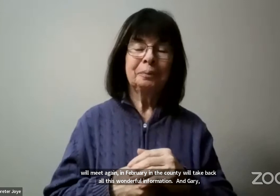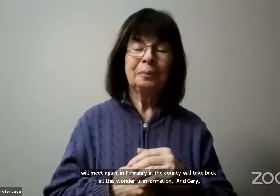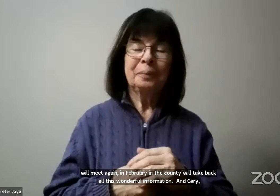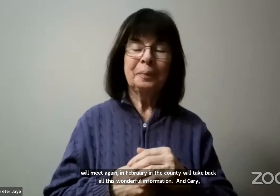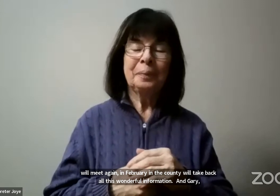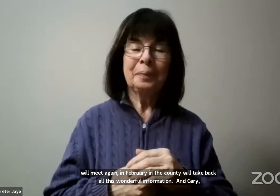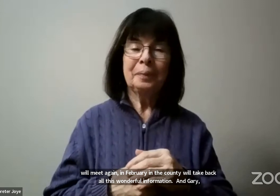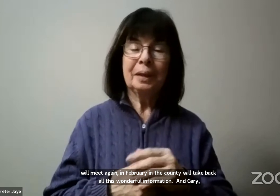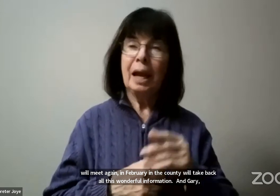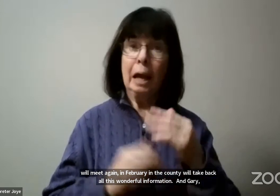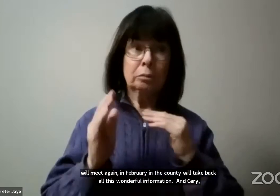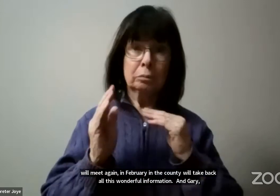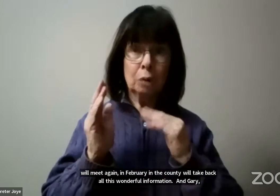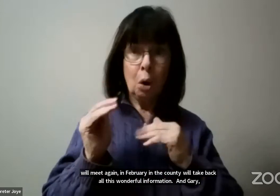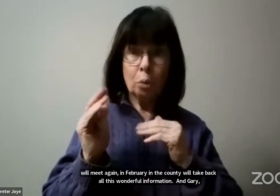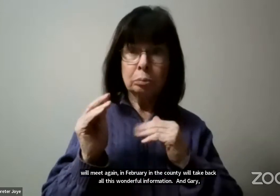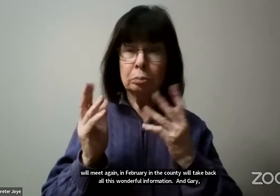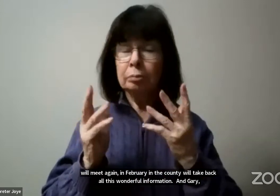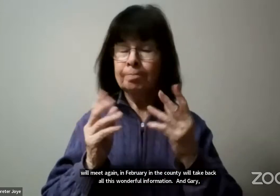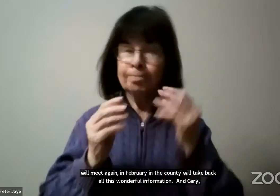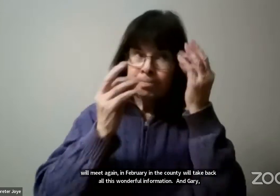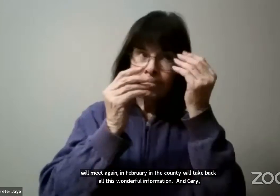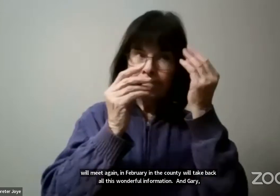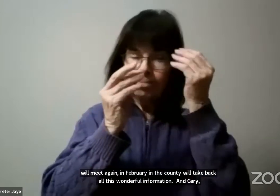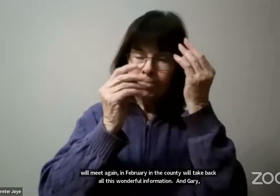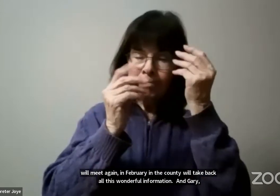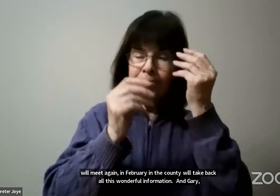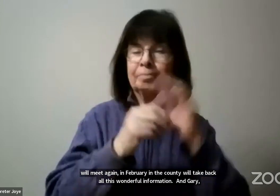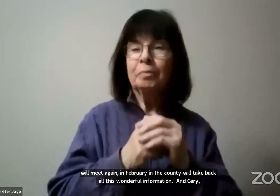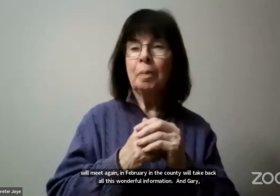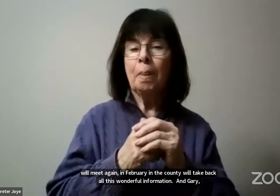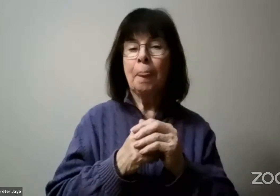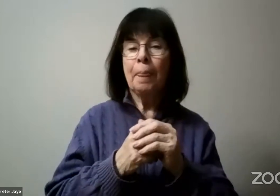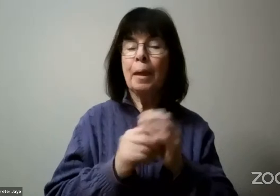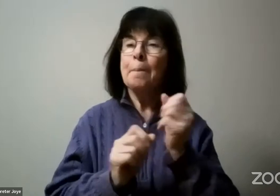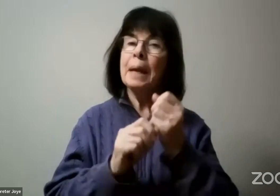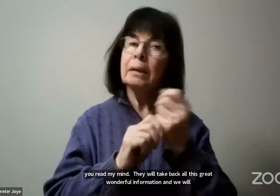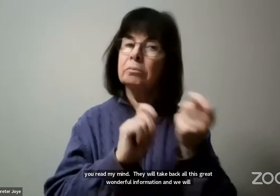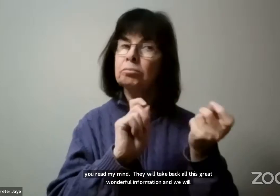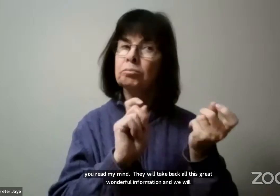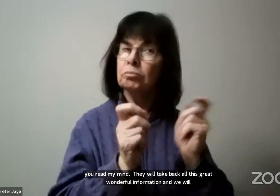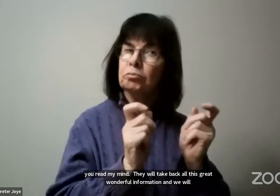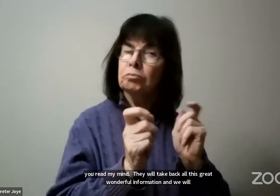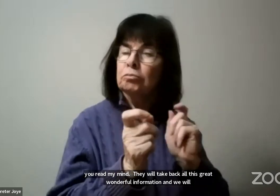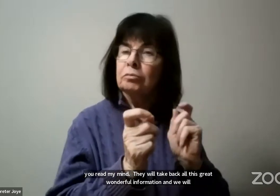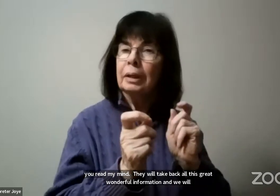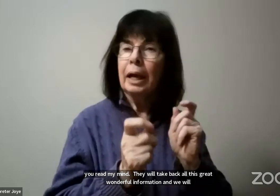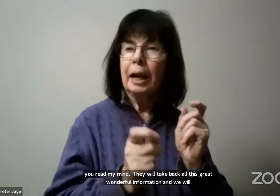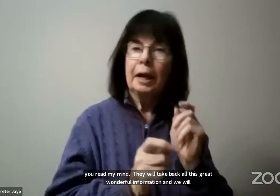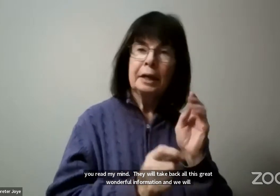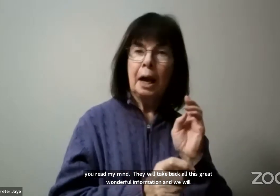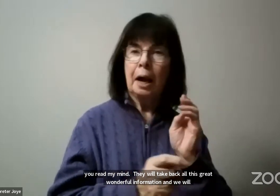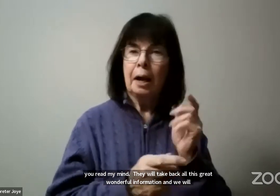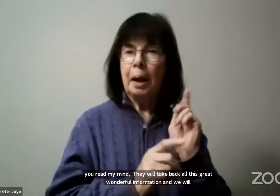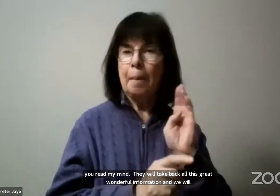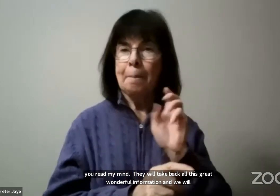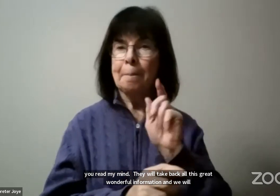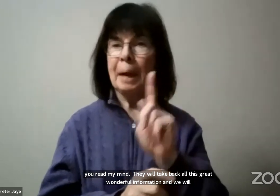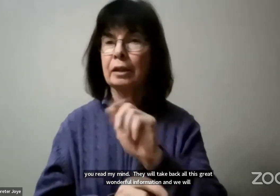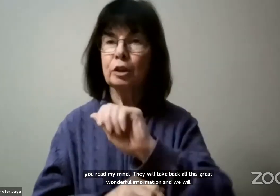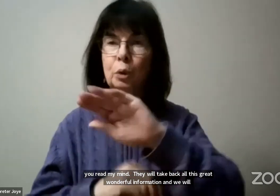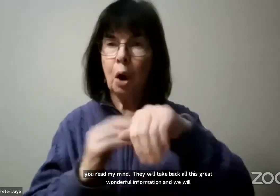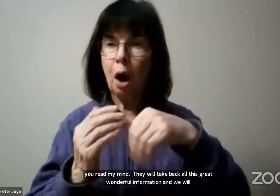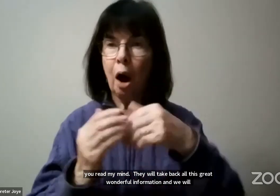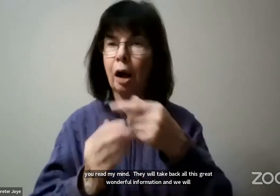we'll hopefully think it over a little bit and make some adjustments, and of course come back to all of you for feedback